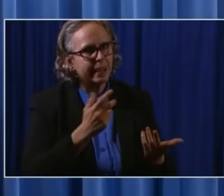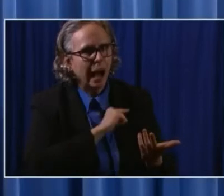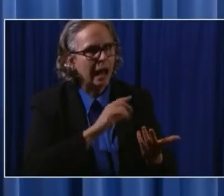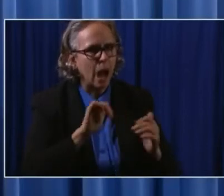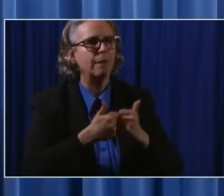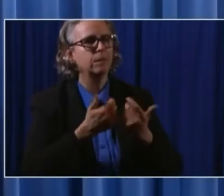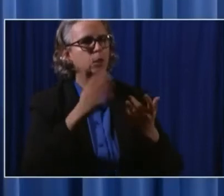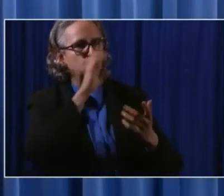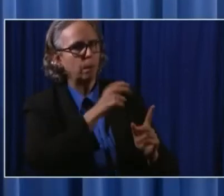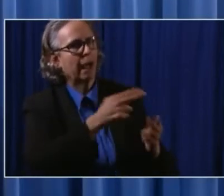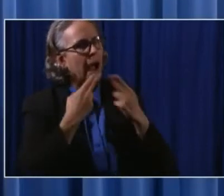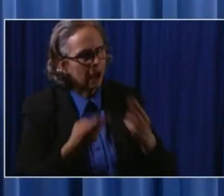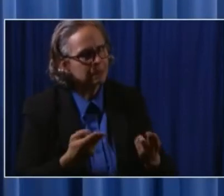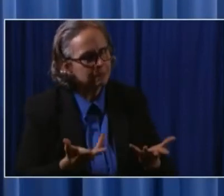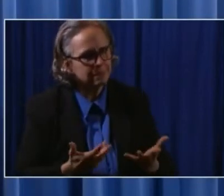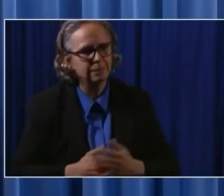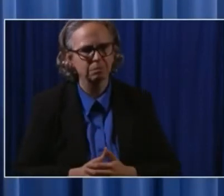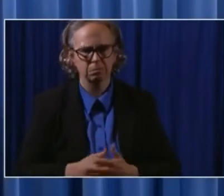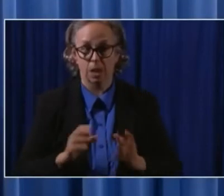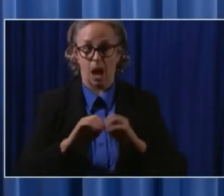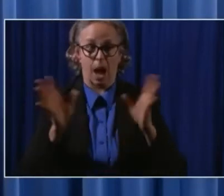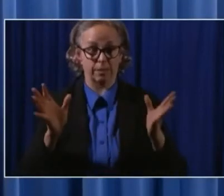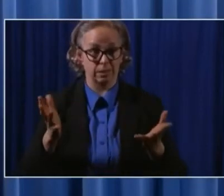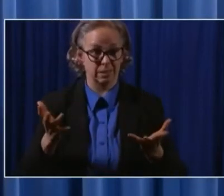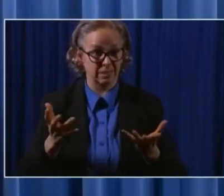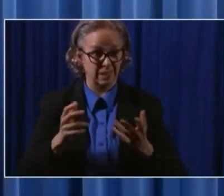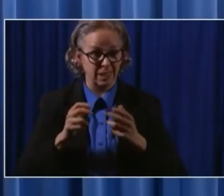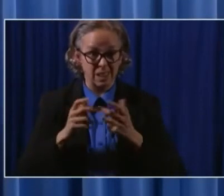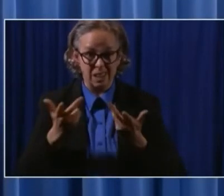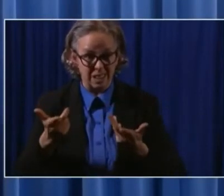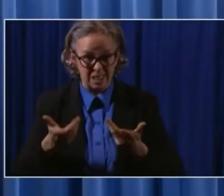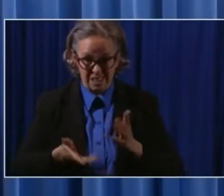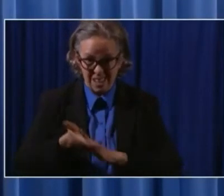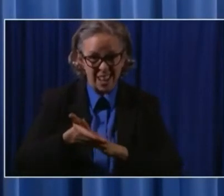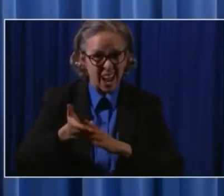Speaker cannot function as Speaker.